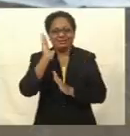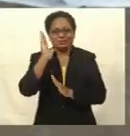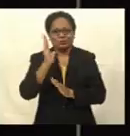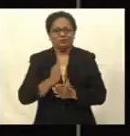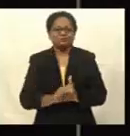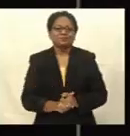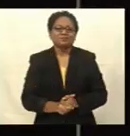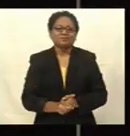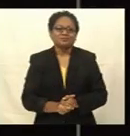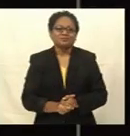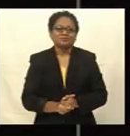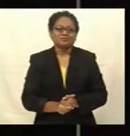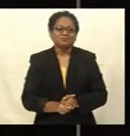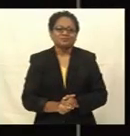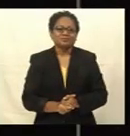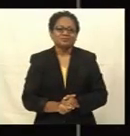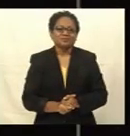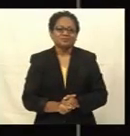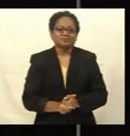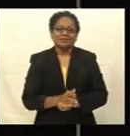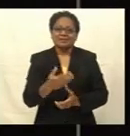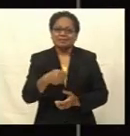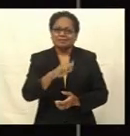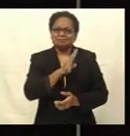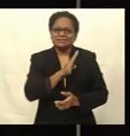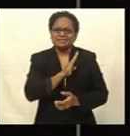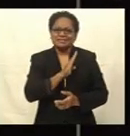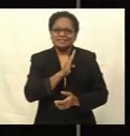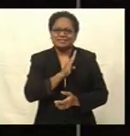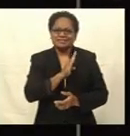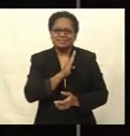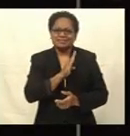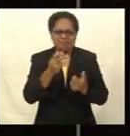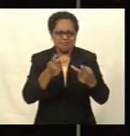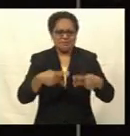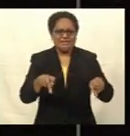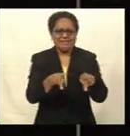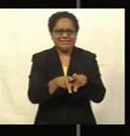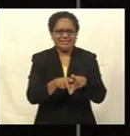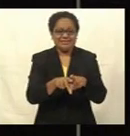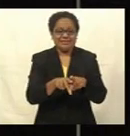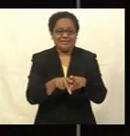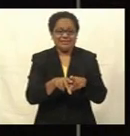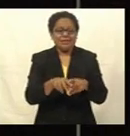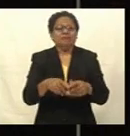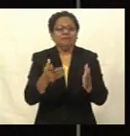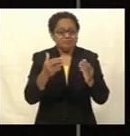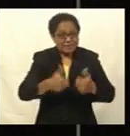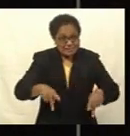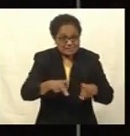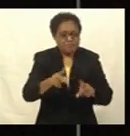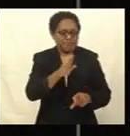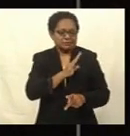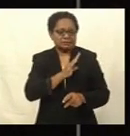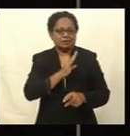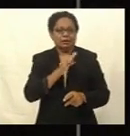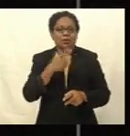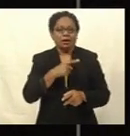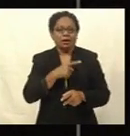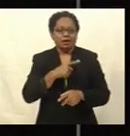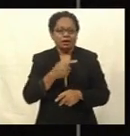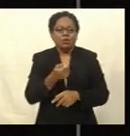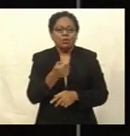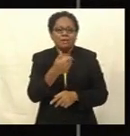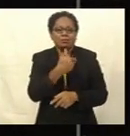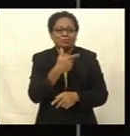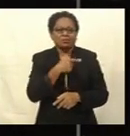FBC News. And busy areas of the Central Division were abuzz since sunrise this morning, with people coming out from 56 hours